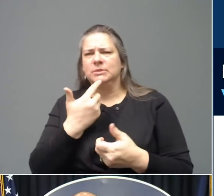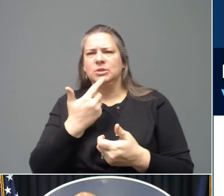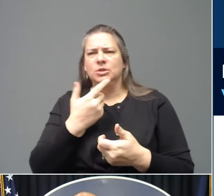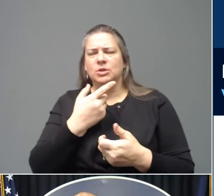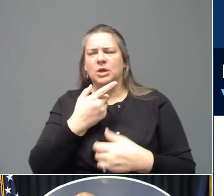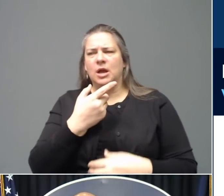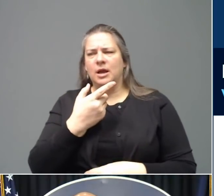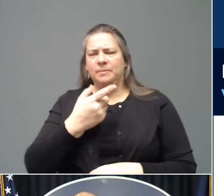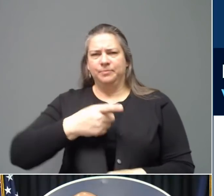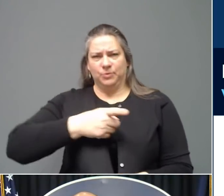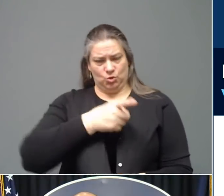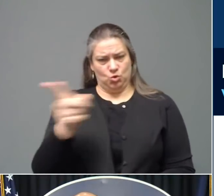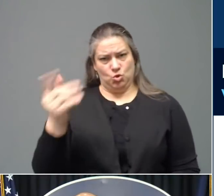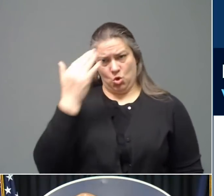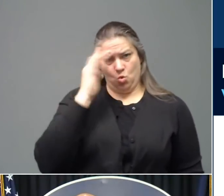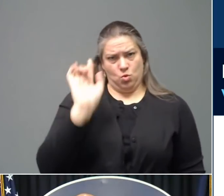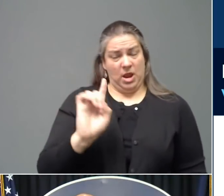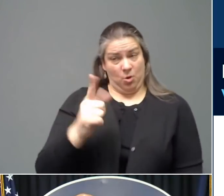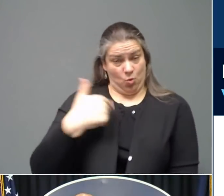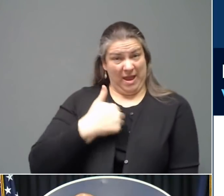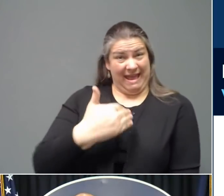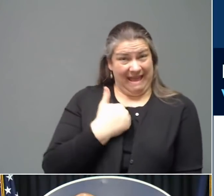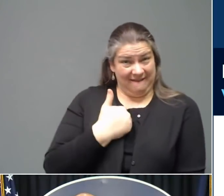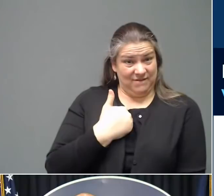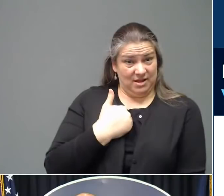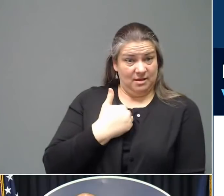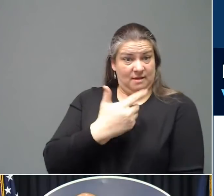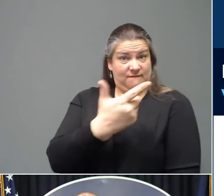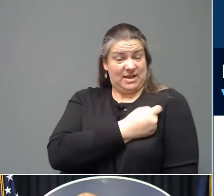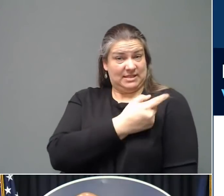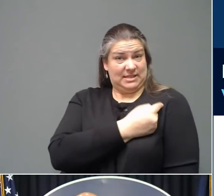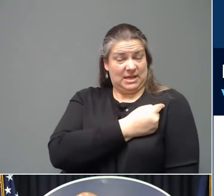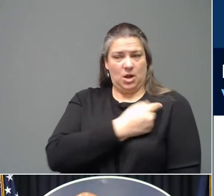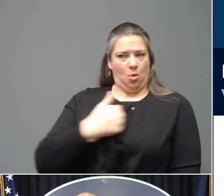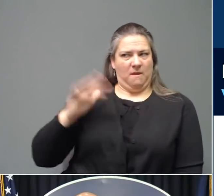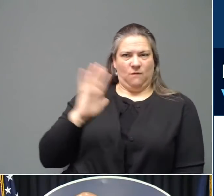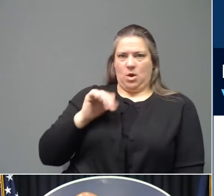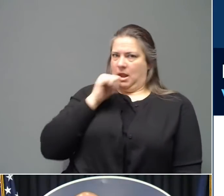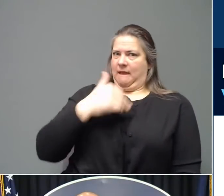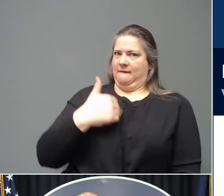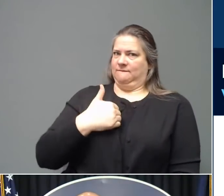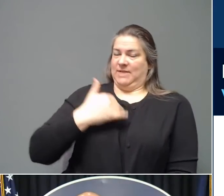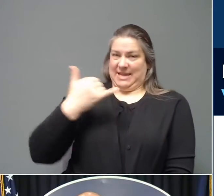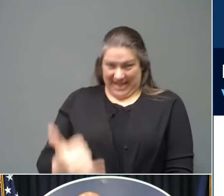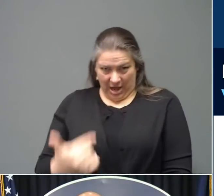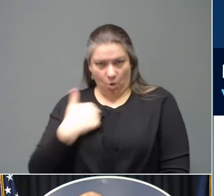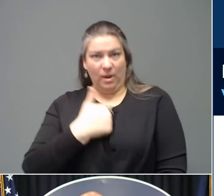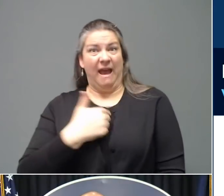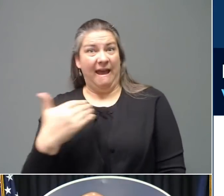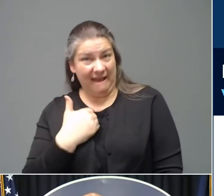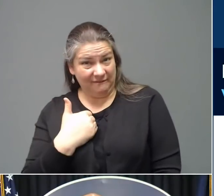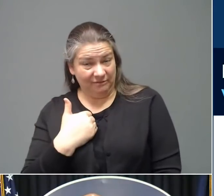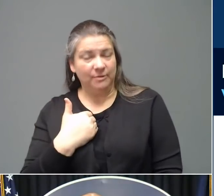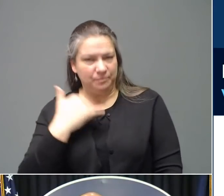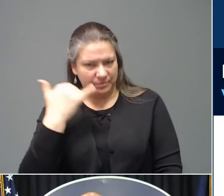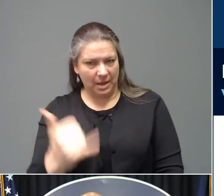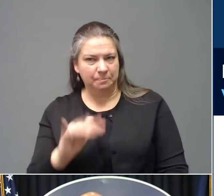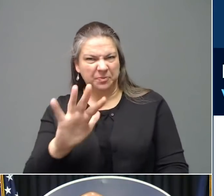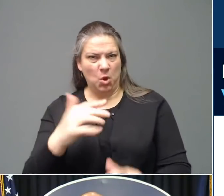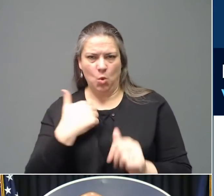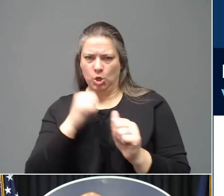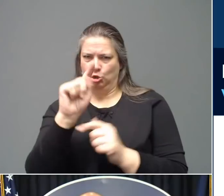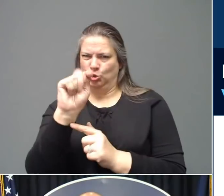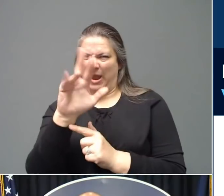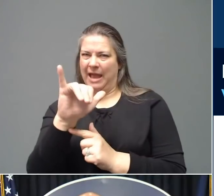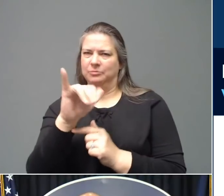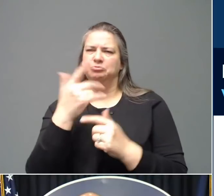have. So this is our first attempt. It will get better from here. This is the first attempt. On our website, under the healthcare tab,